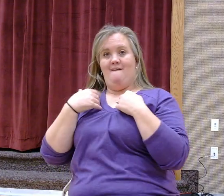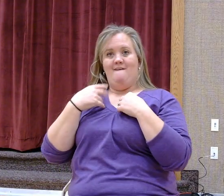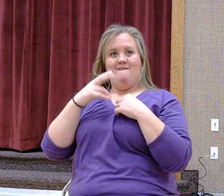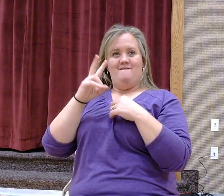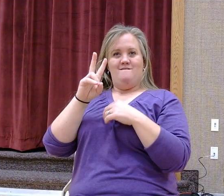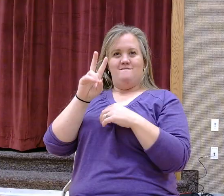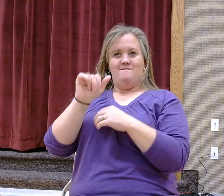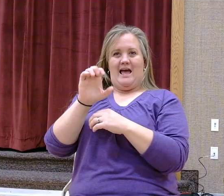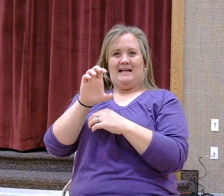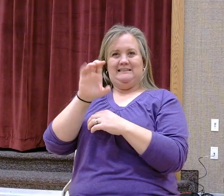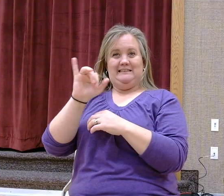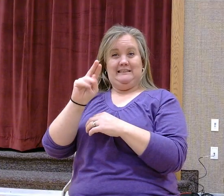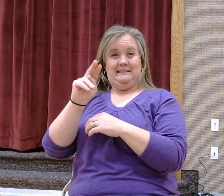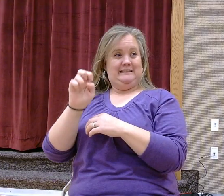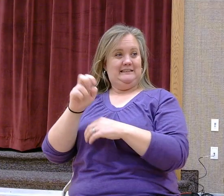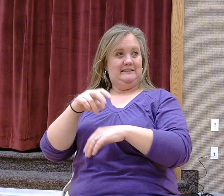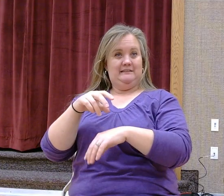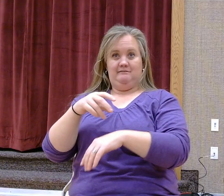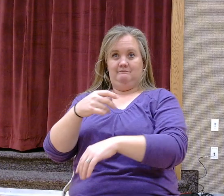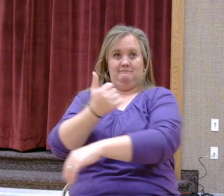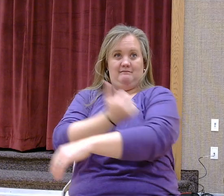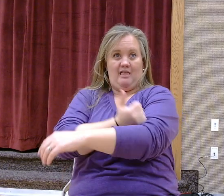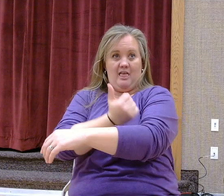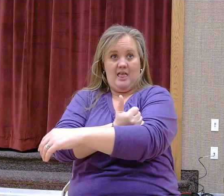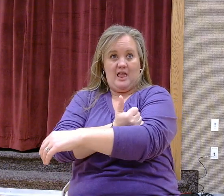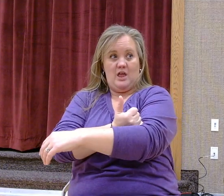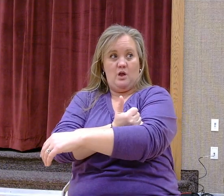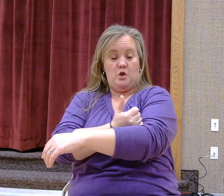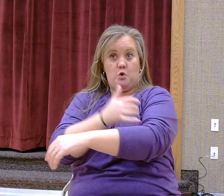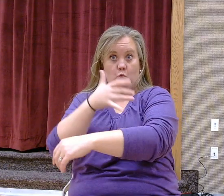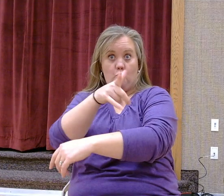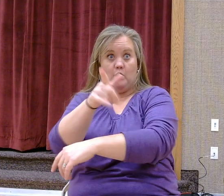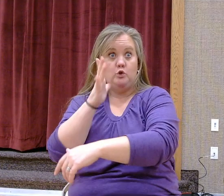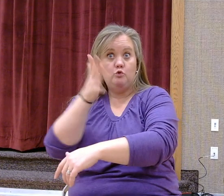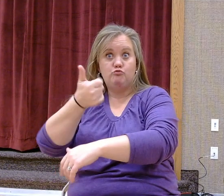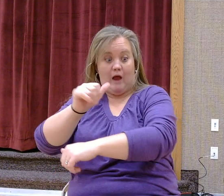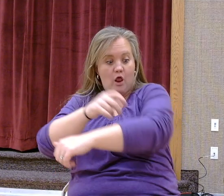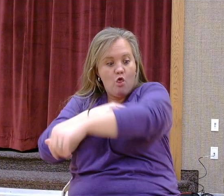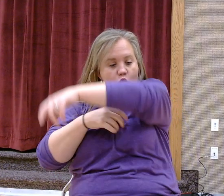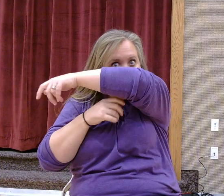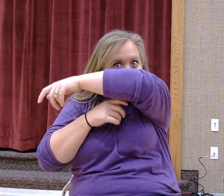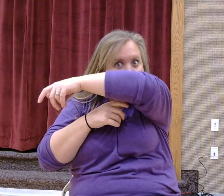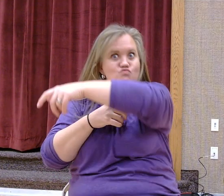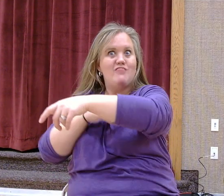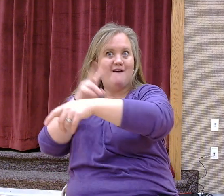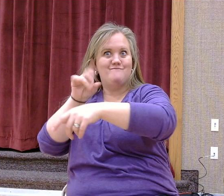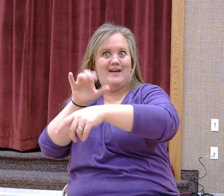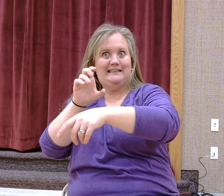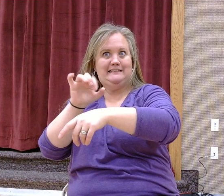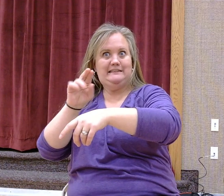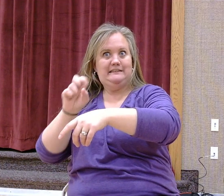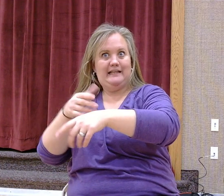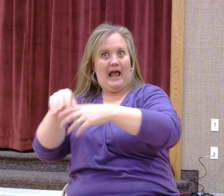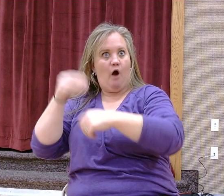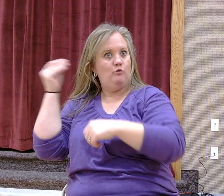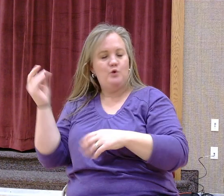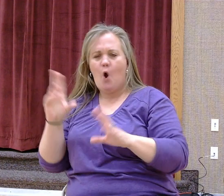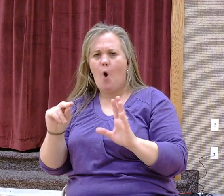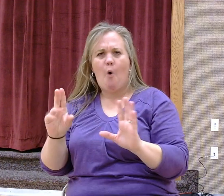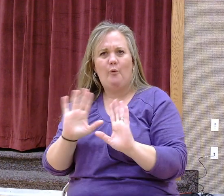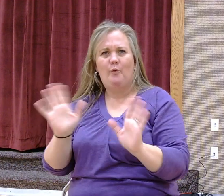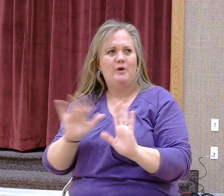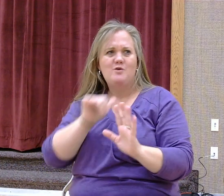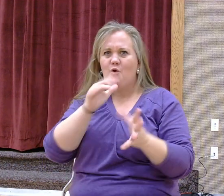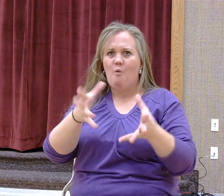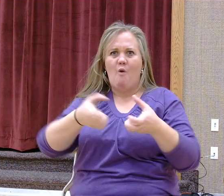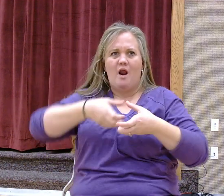your shingles vaccine, and they inject you, you're gonna try and suck out that vaccine that was just injected into your arm. You're not gonna get anything out. Just like a bite, you're